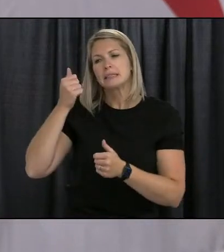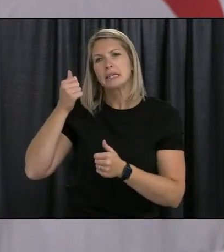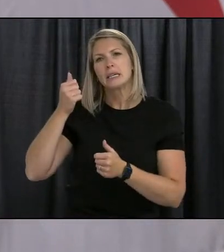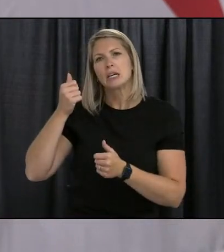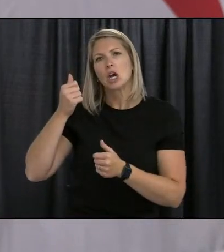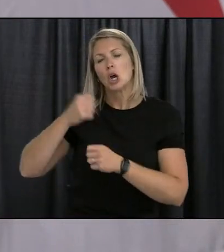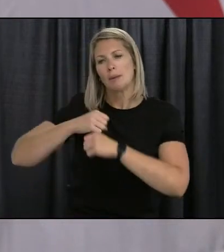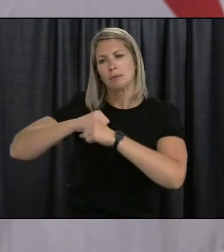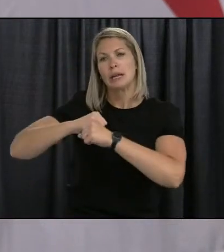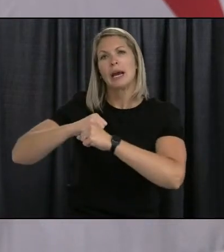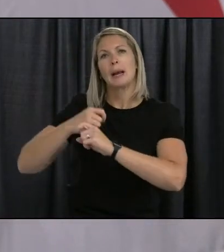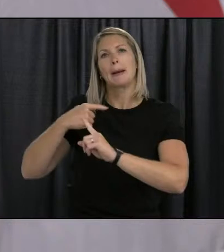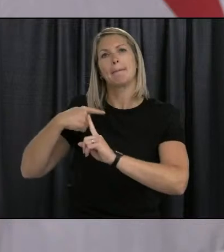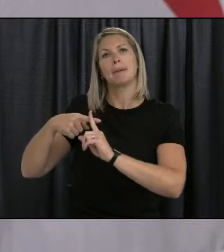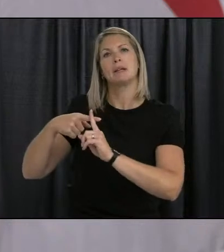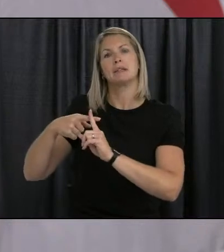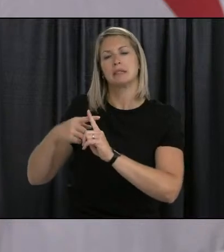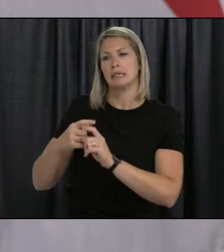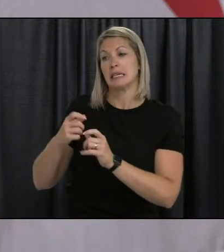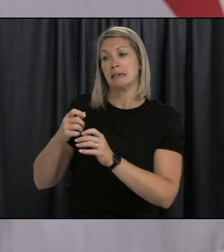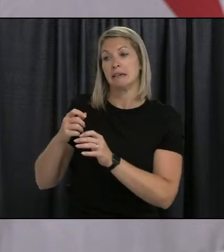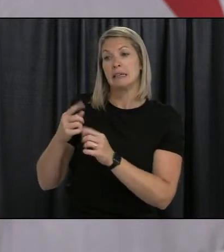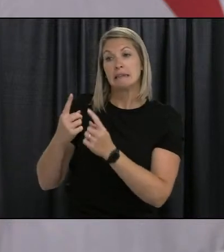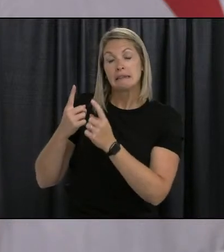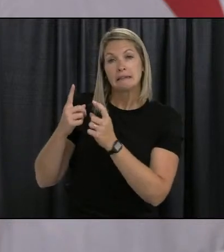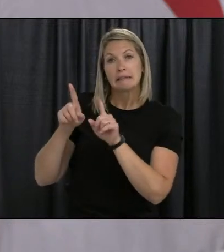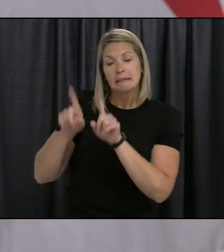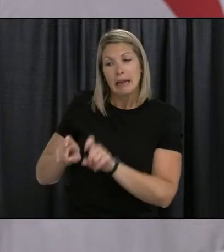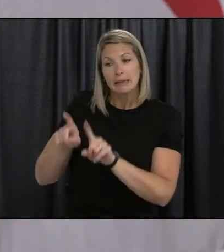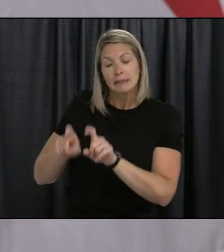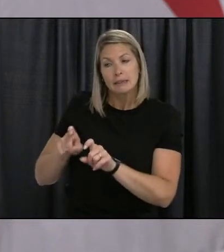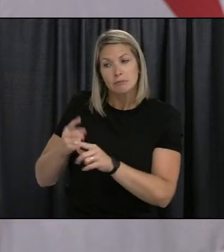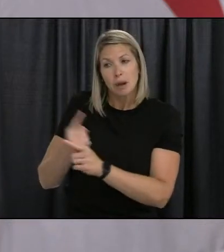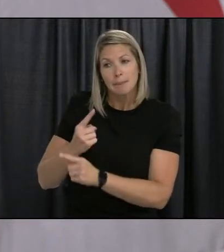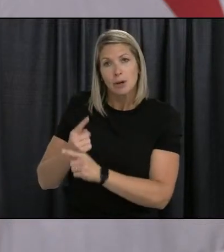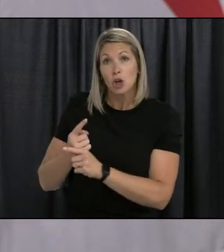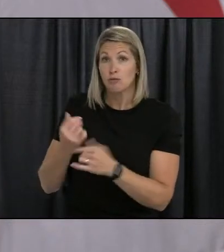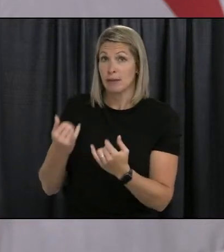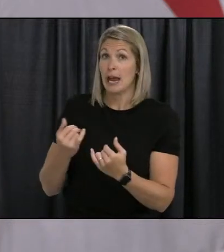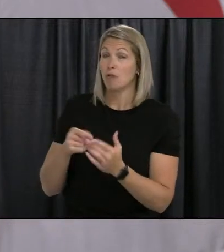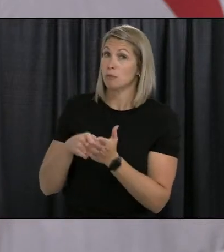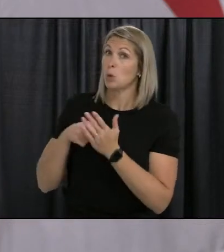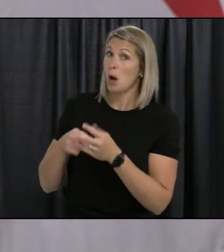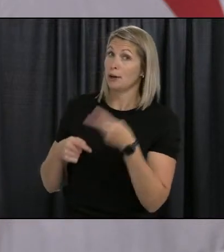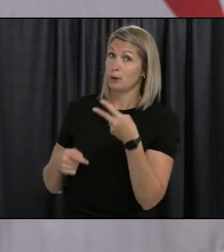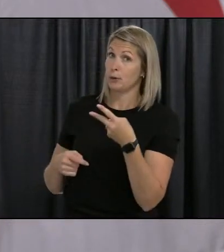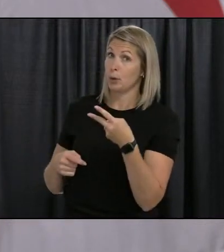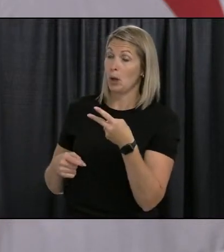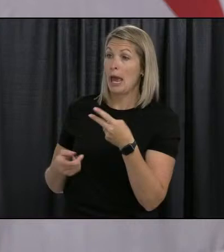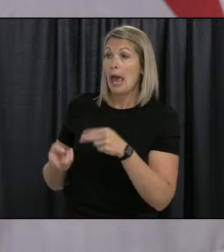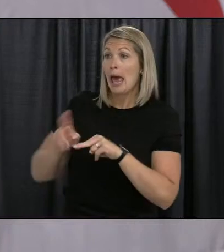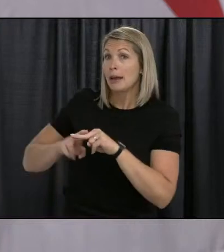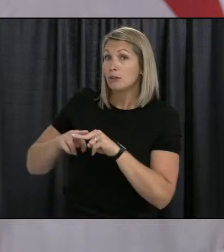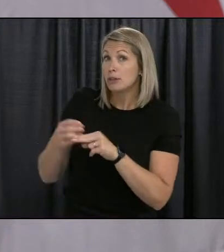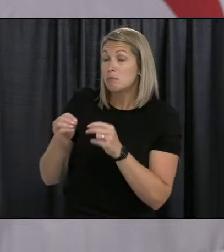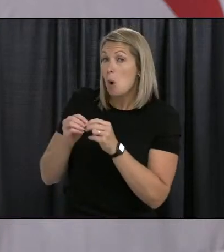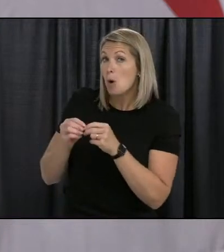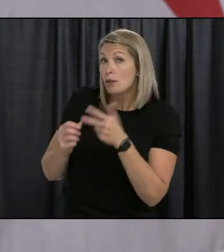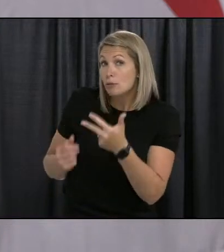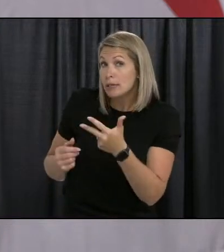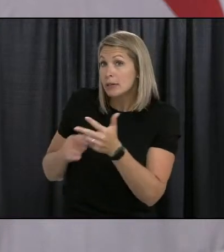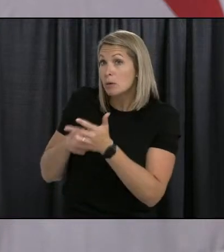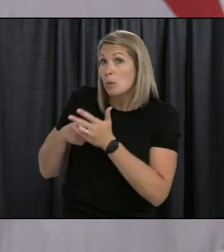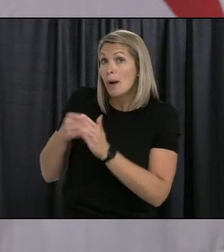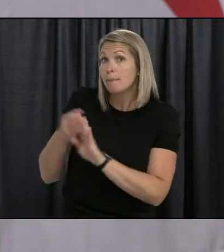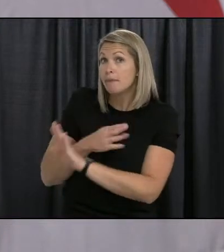effective testing possible. And so at the moment we are looking at our symptoms. How we